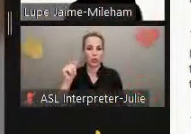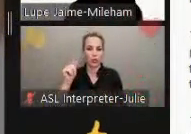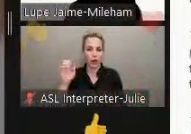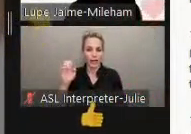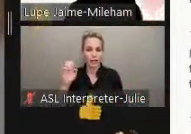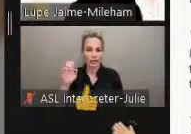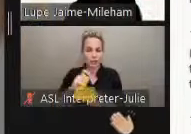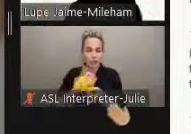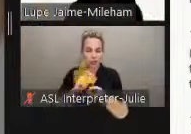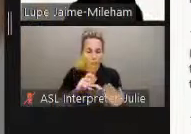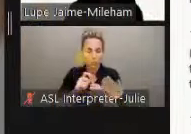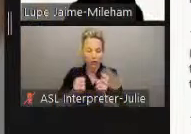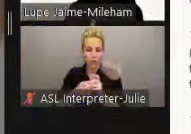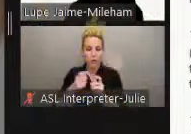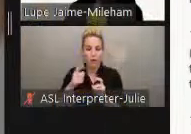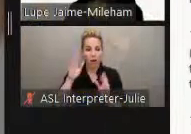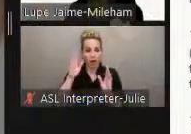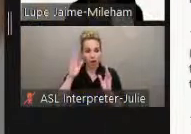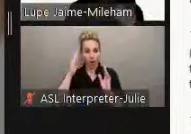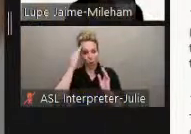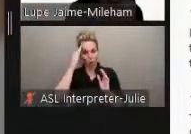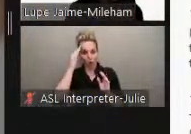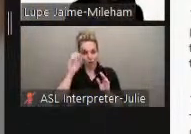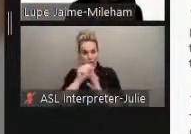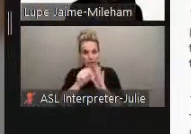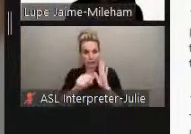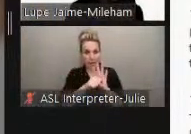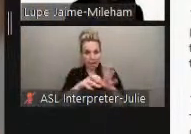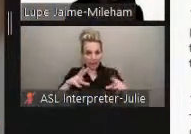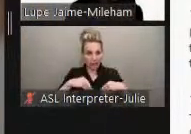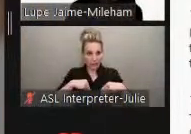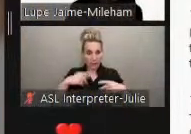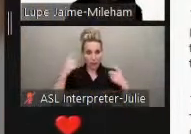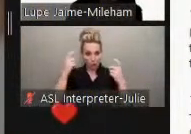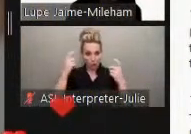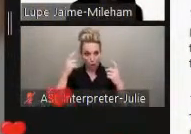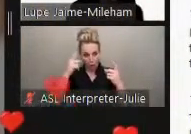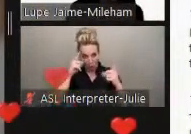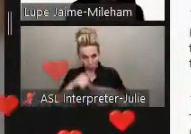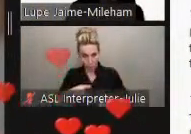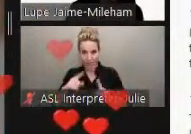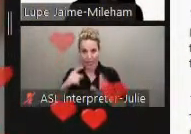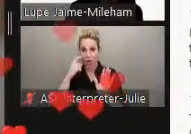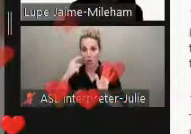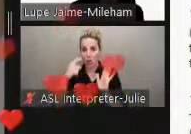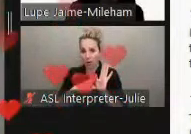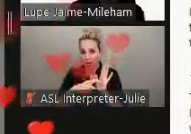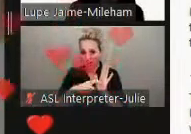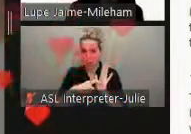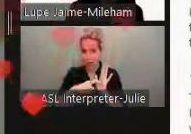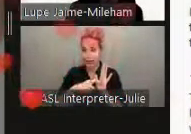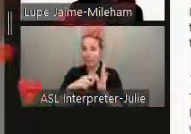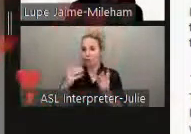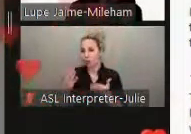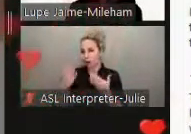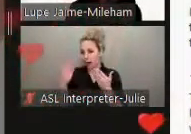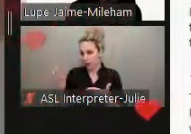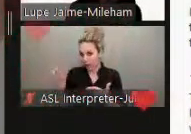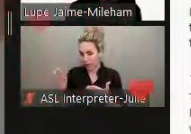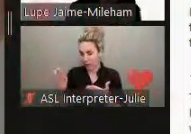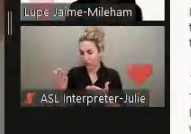to know if the state accepted it, agreed it, and recognized the recommendations of